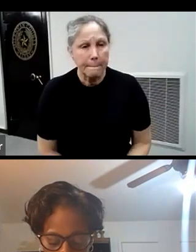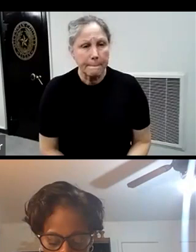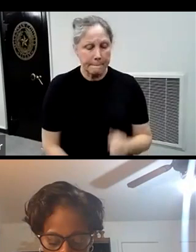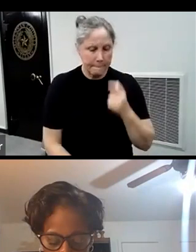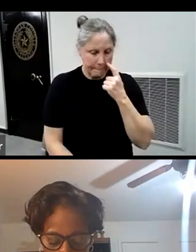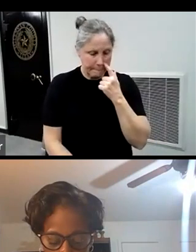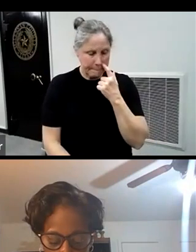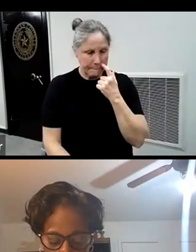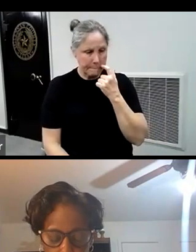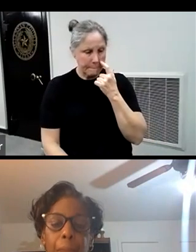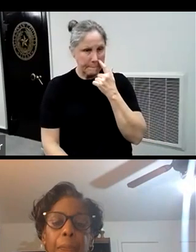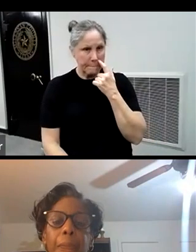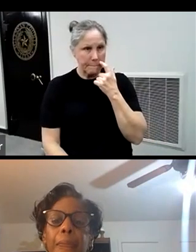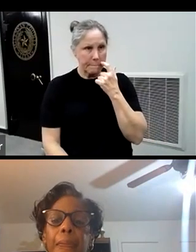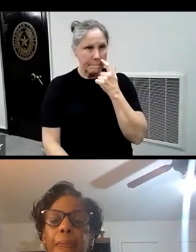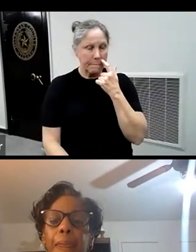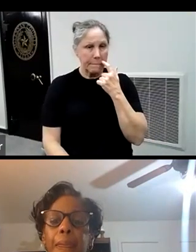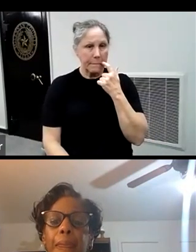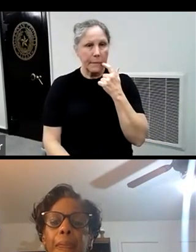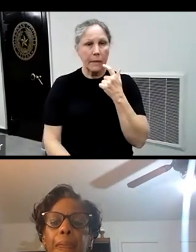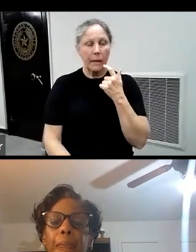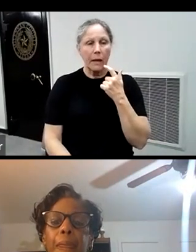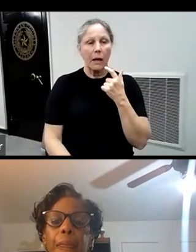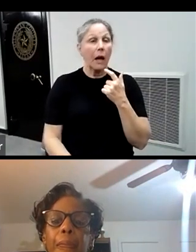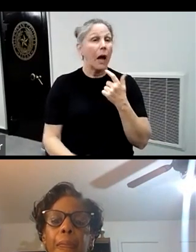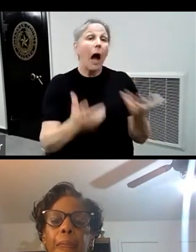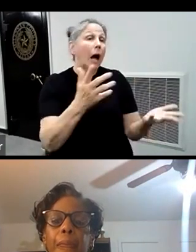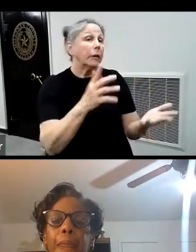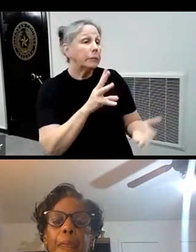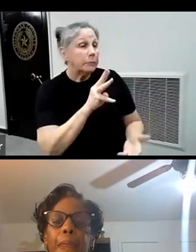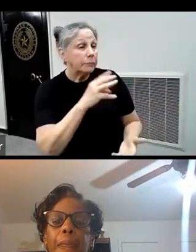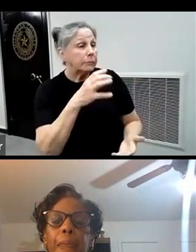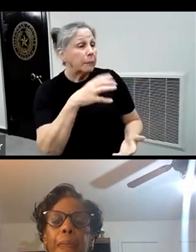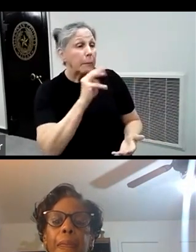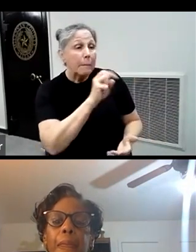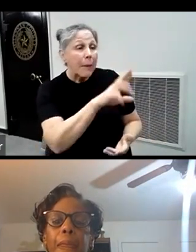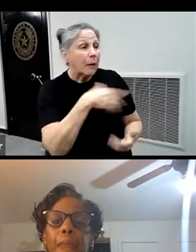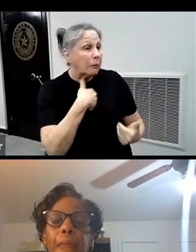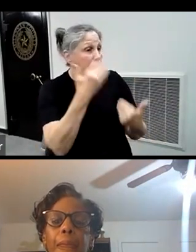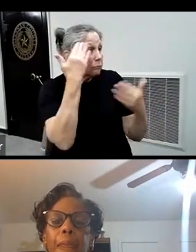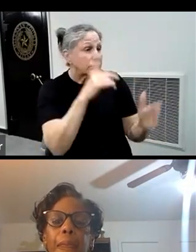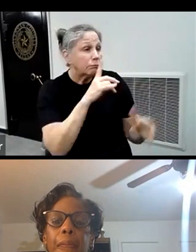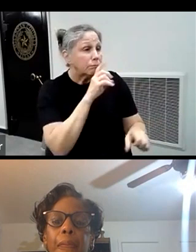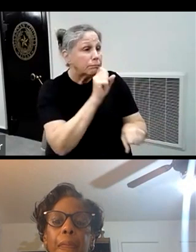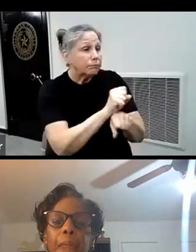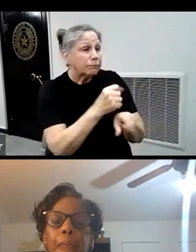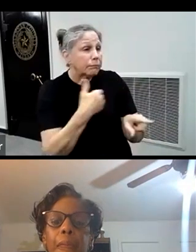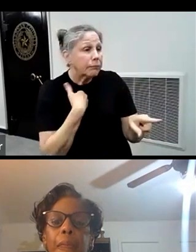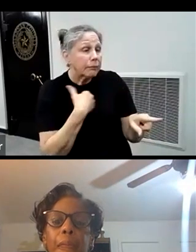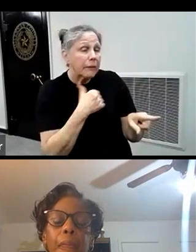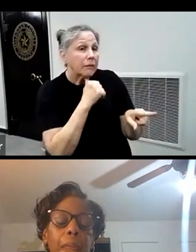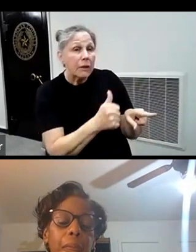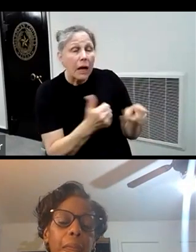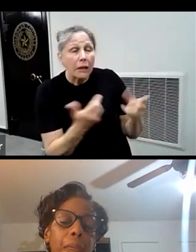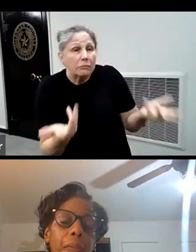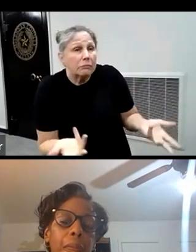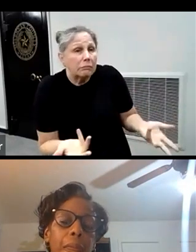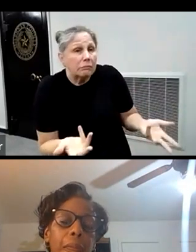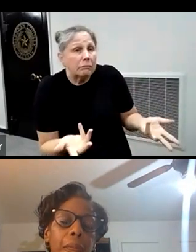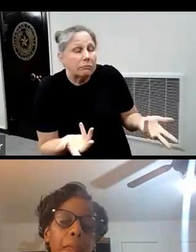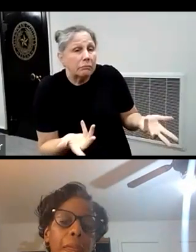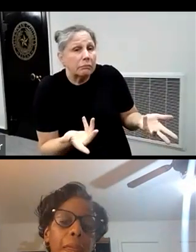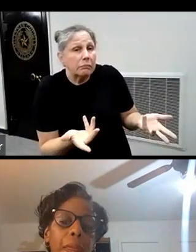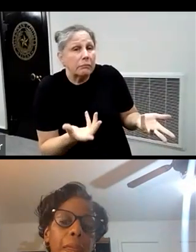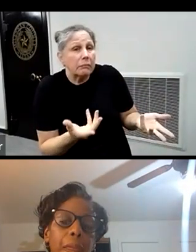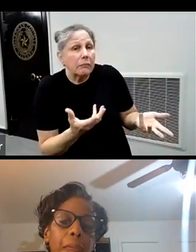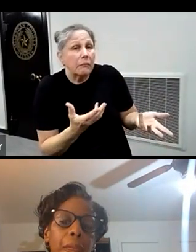Long and short of it, Commissioner Miller, I don't know that it solves your concern. I wish I would